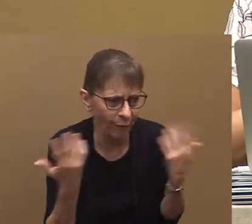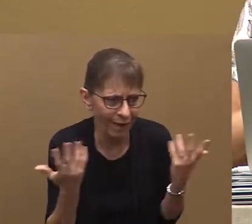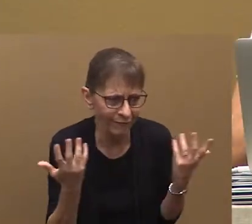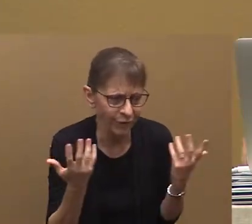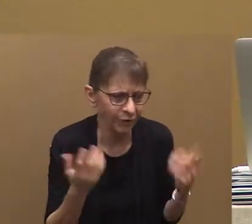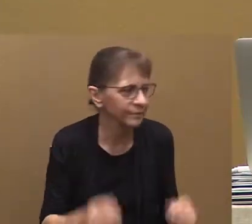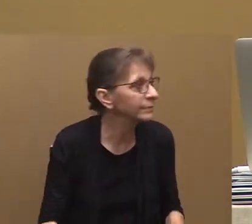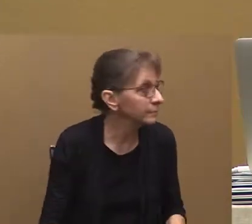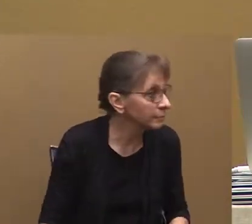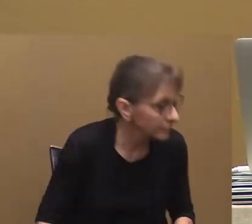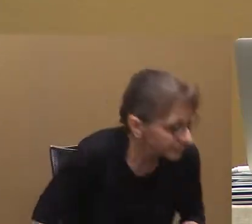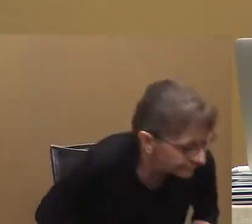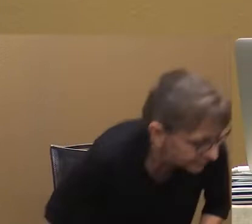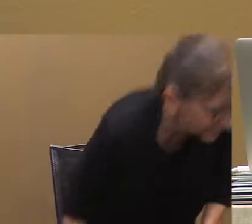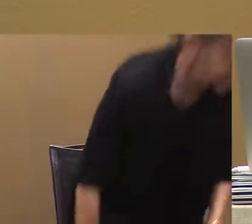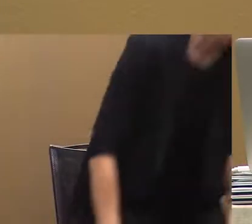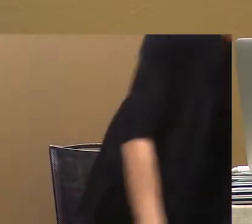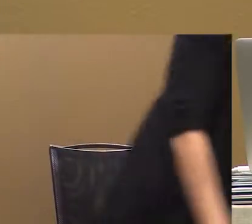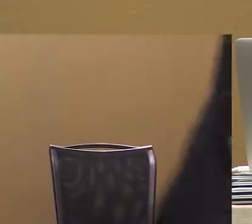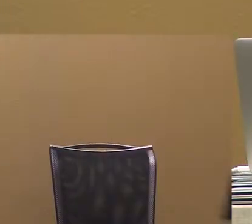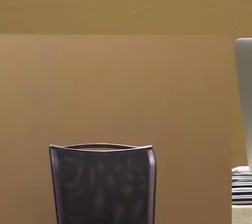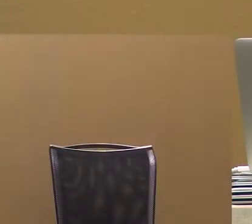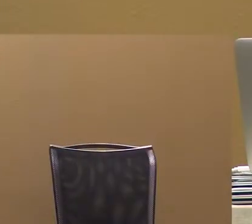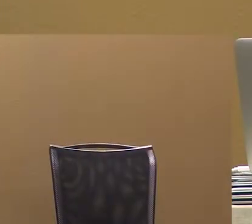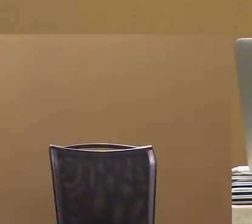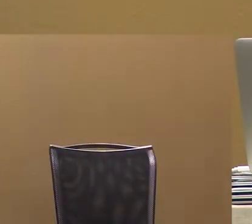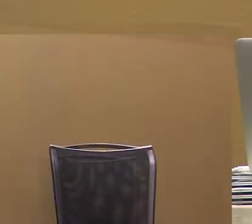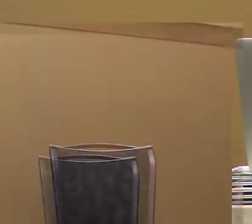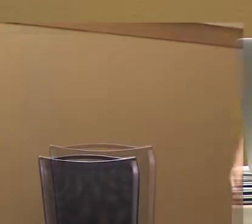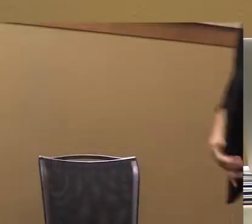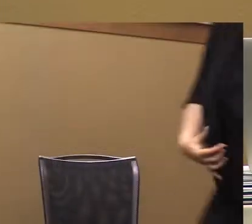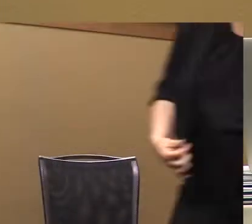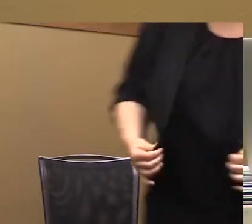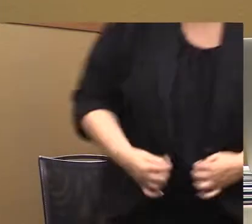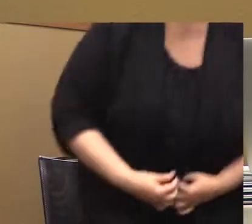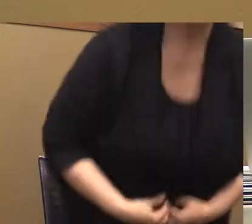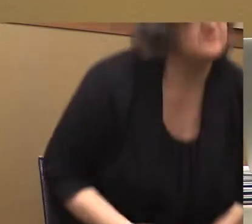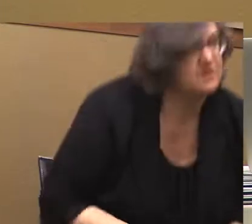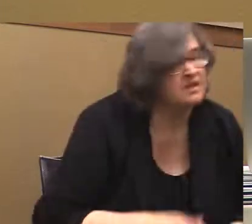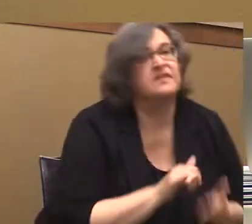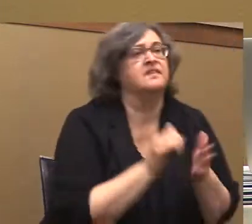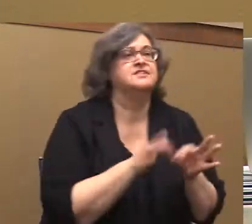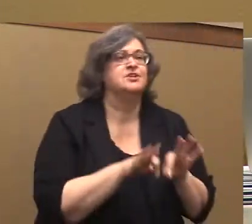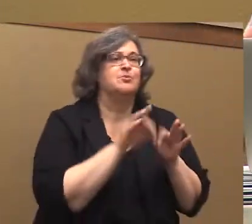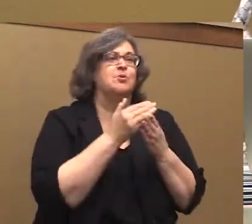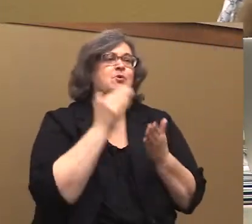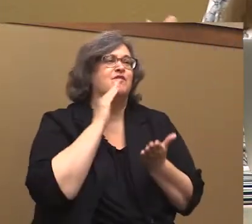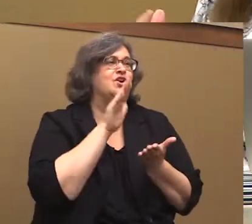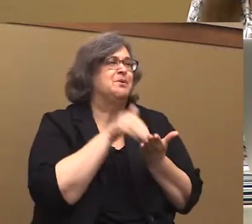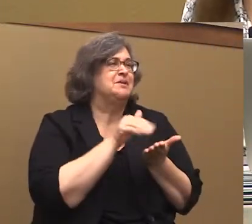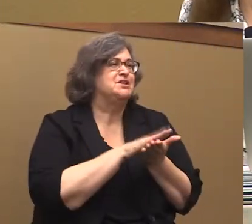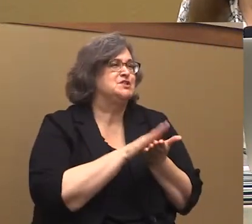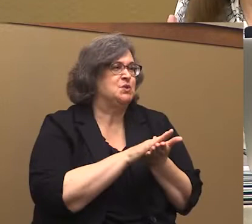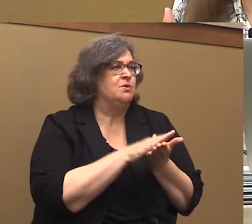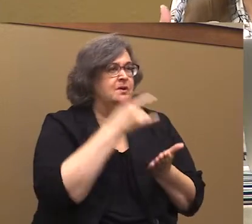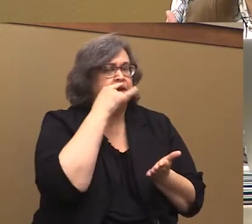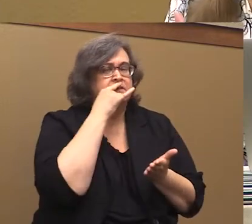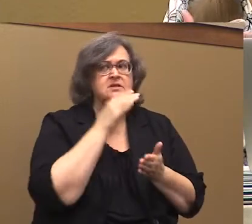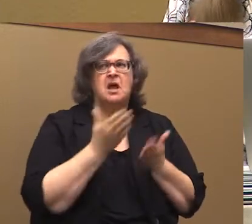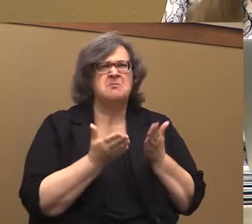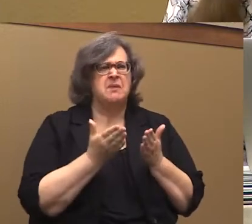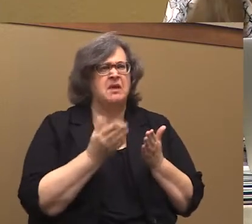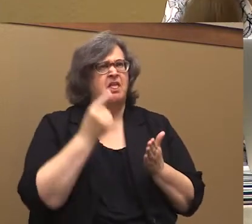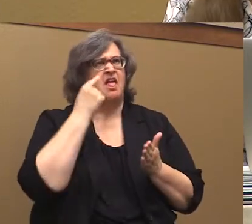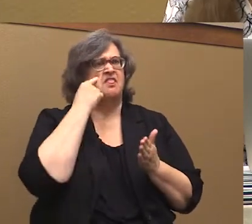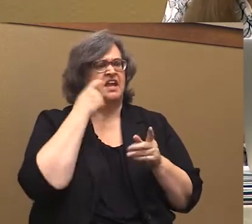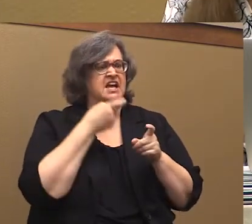be. That's a big thing for middle school kids. And they might perceive teasing